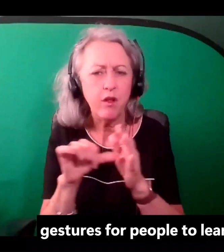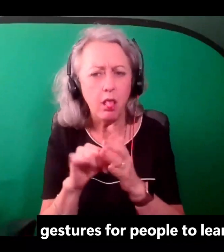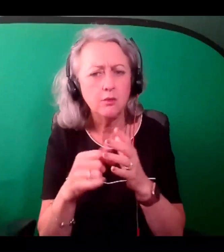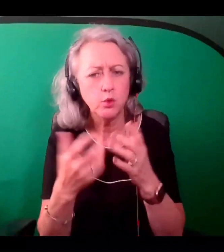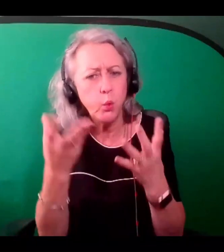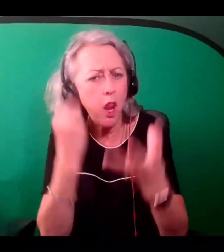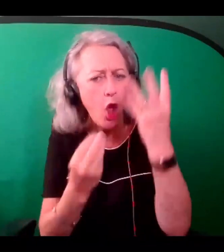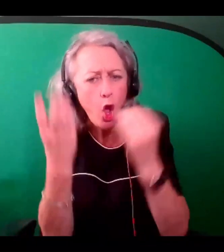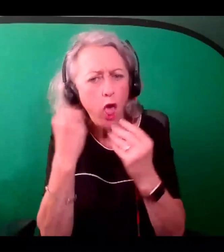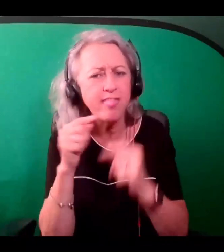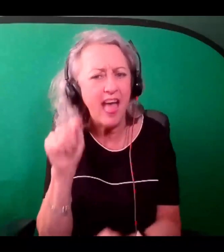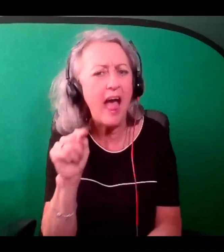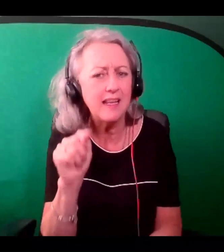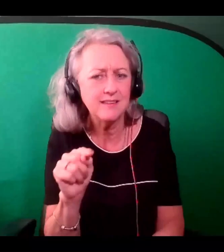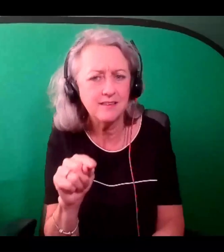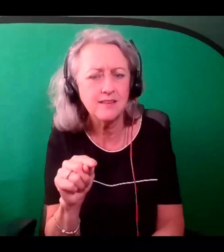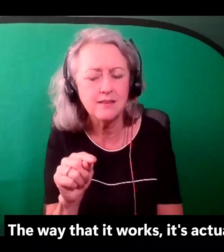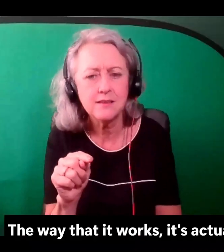to learn.